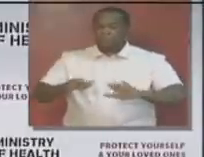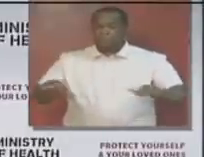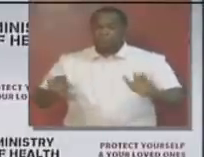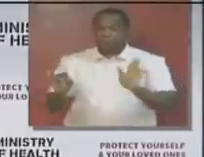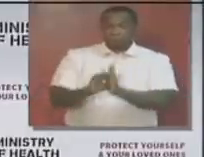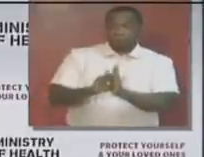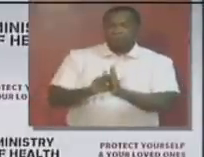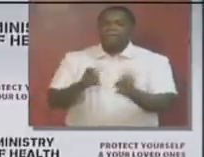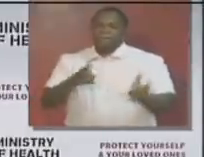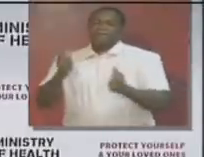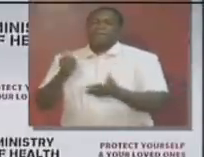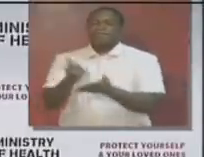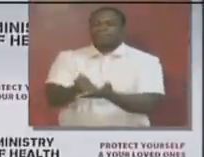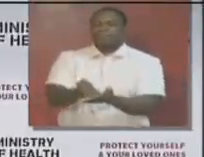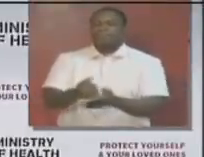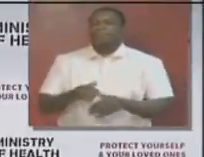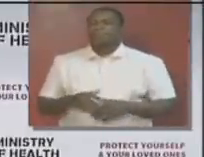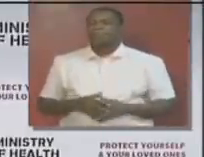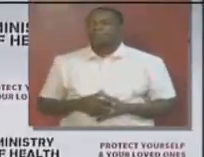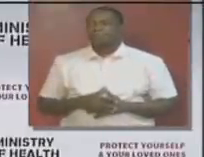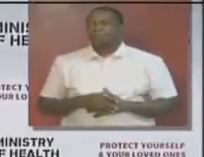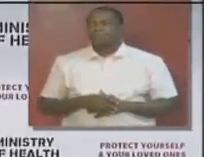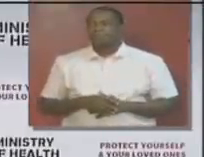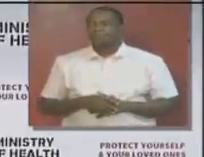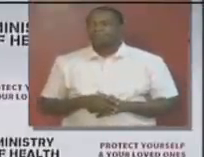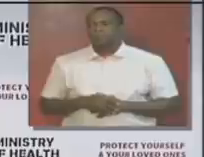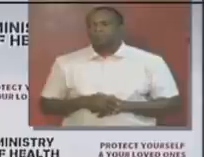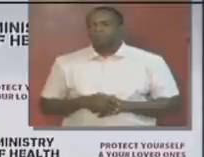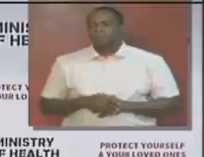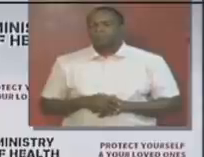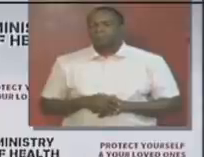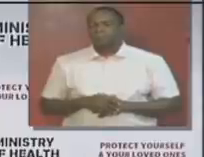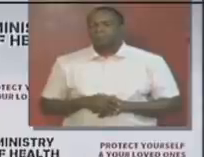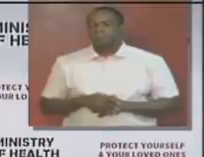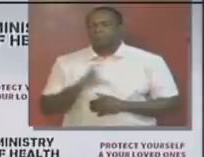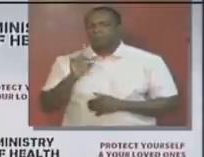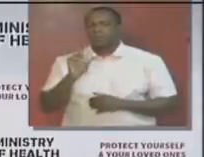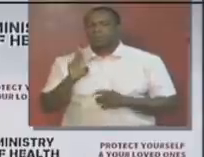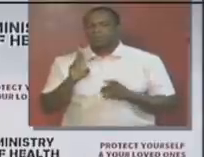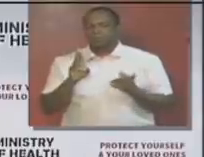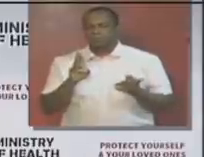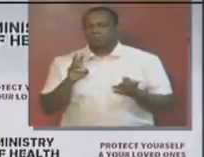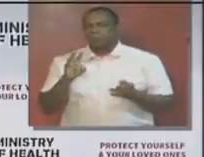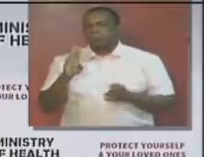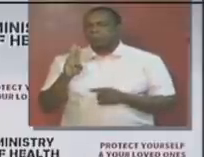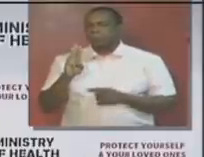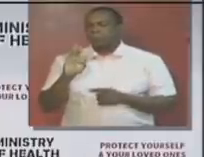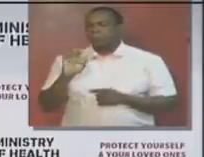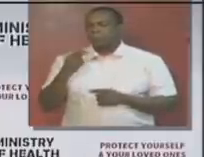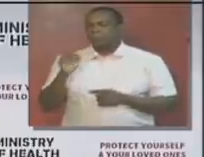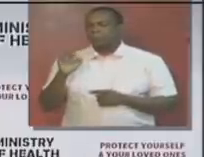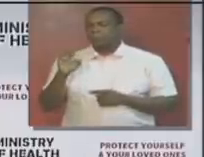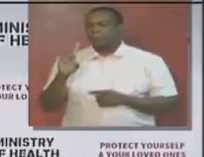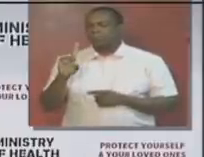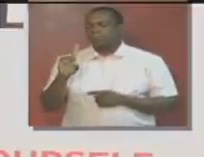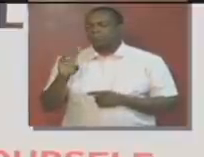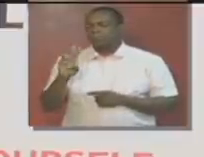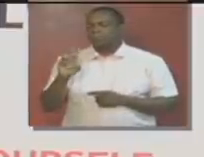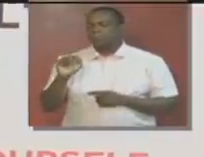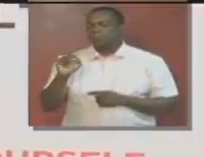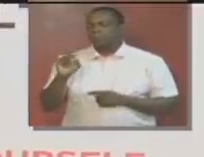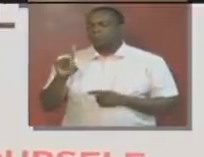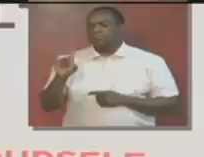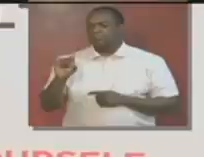much, Dr. Paul. And going now to Dr. Bagwandas, and just to advise what Mr. Bihari asked, he asked